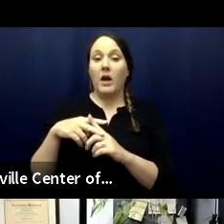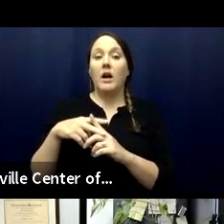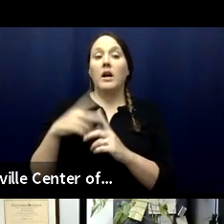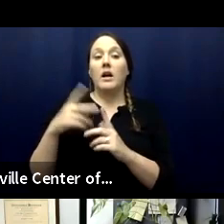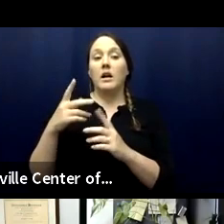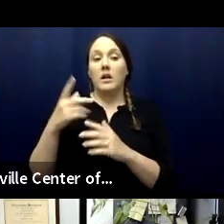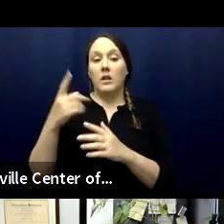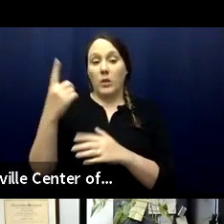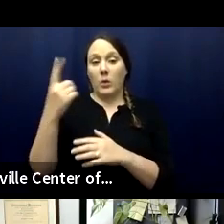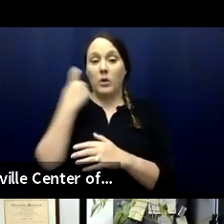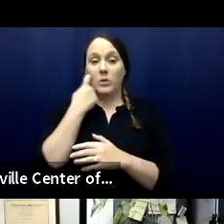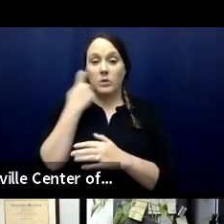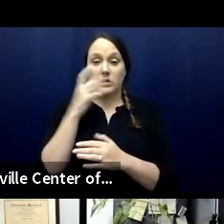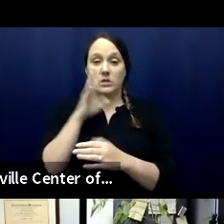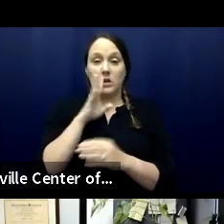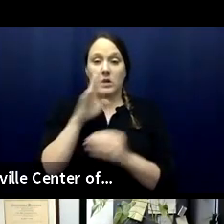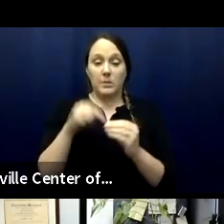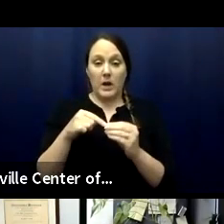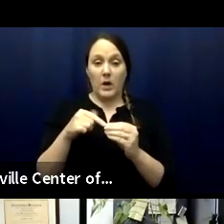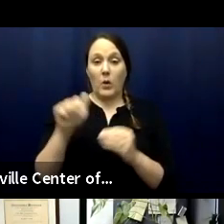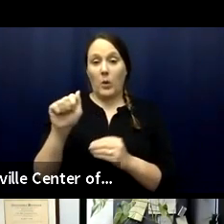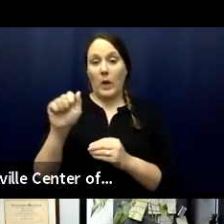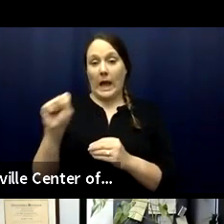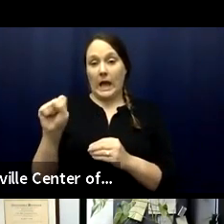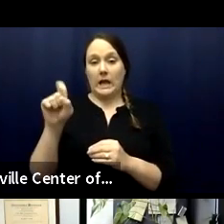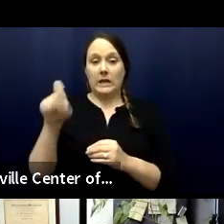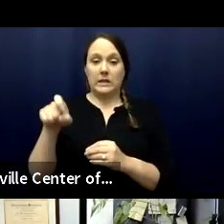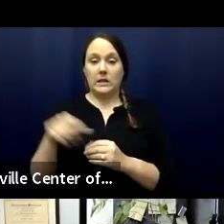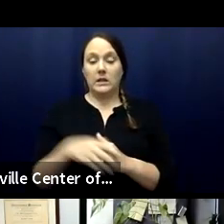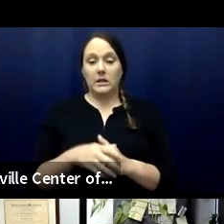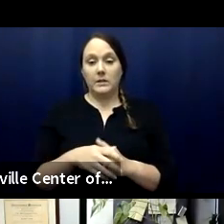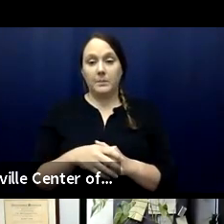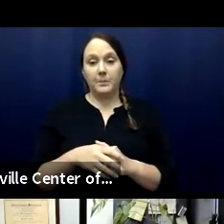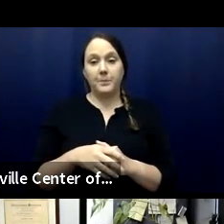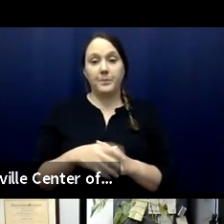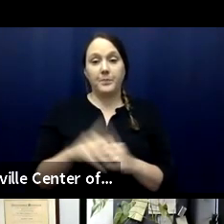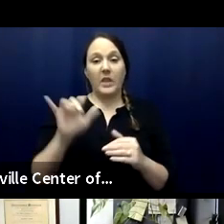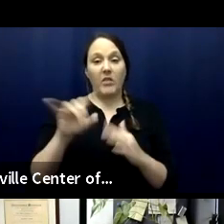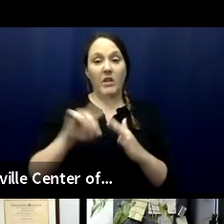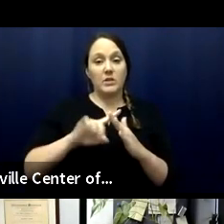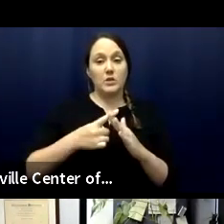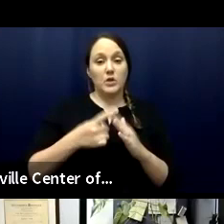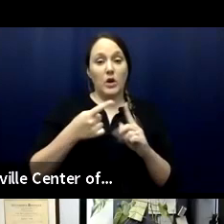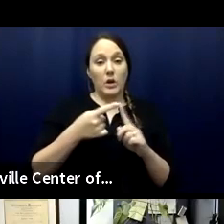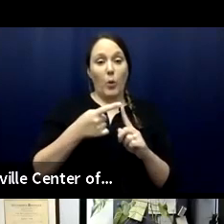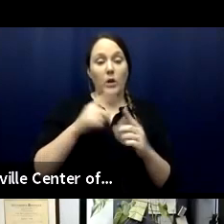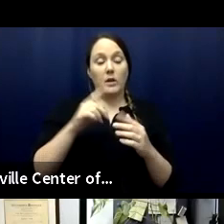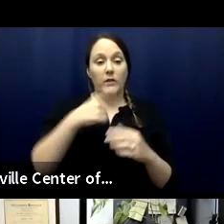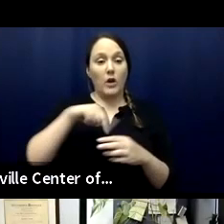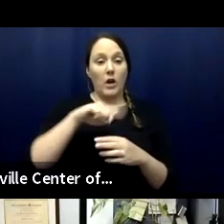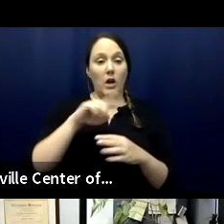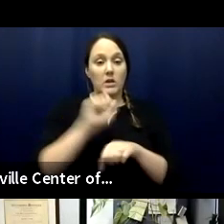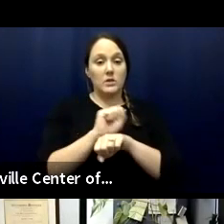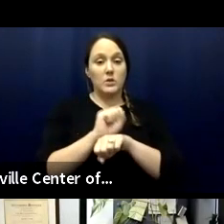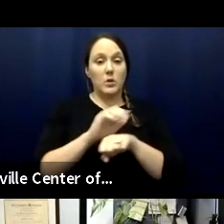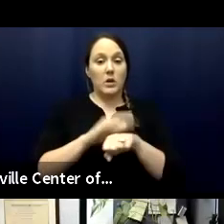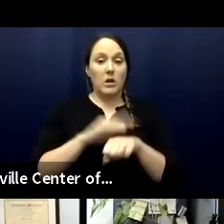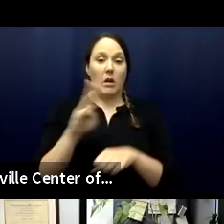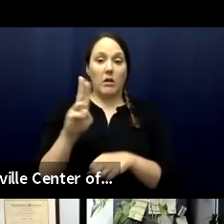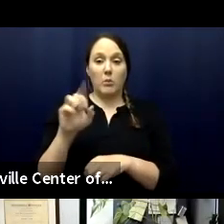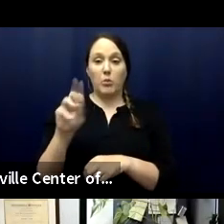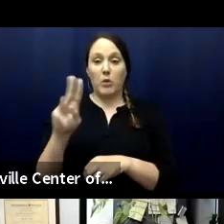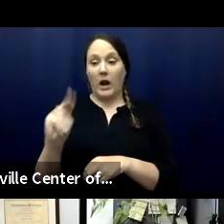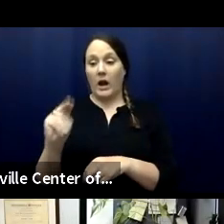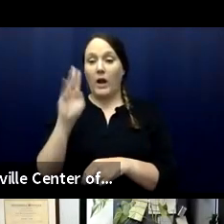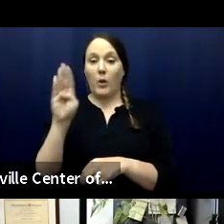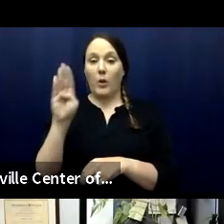about as needed. And this is at least a starting point for us to at least work on this brown bagging group.